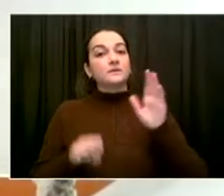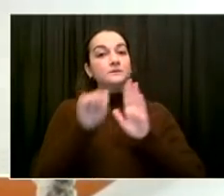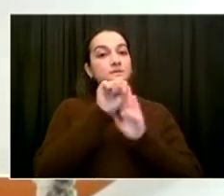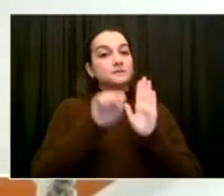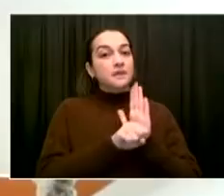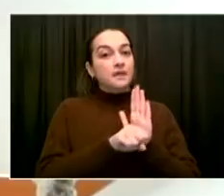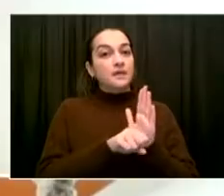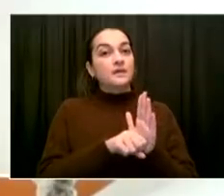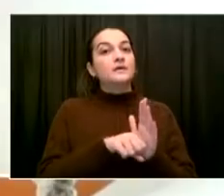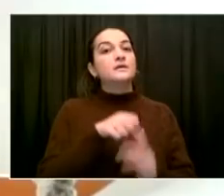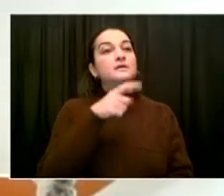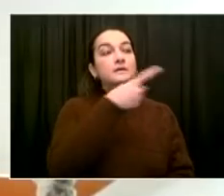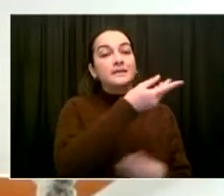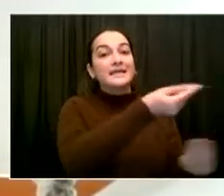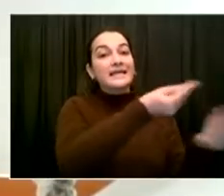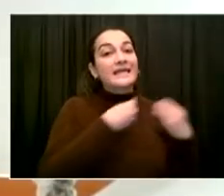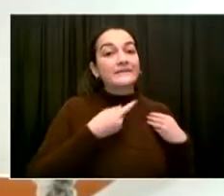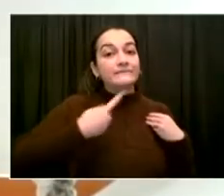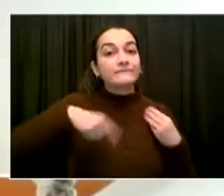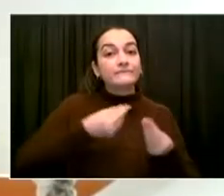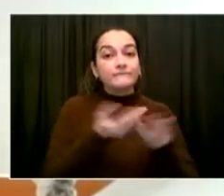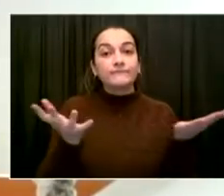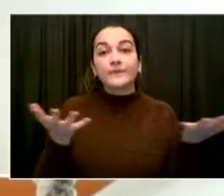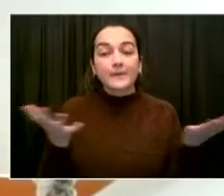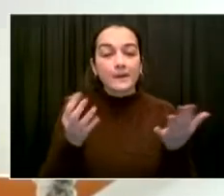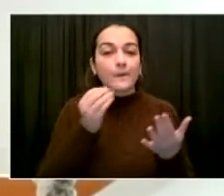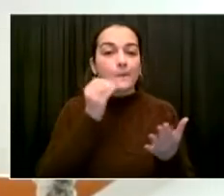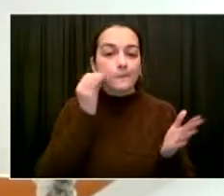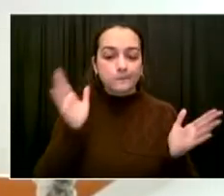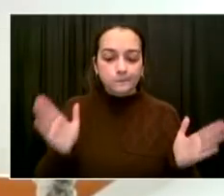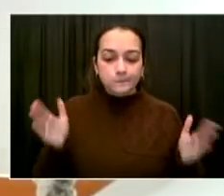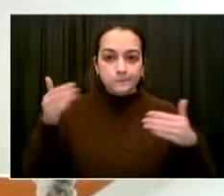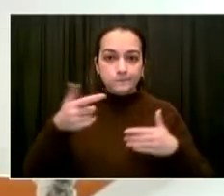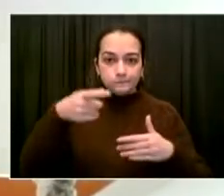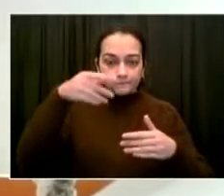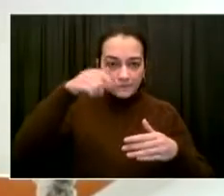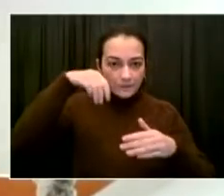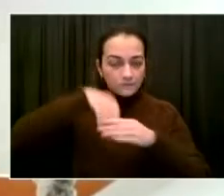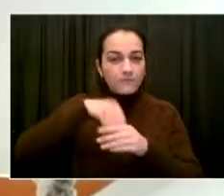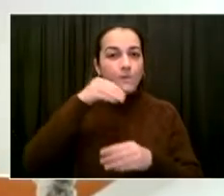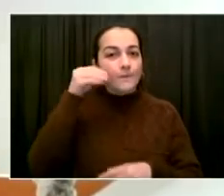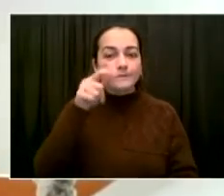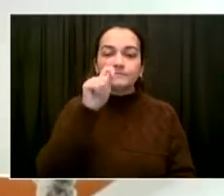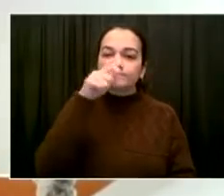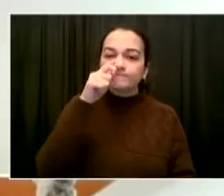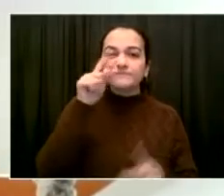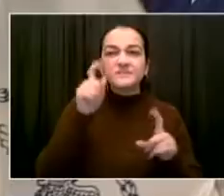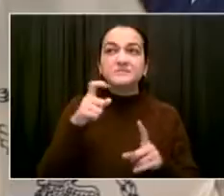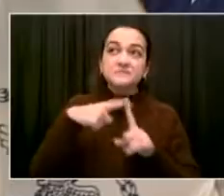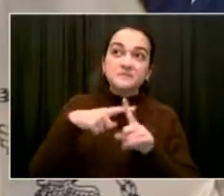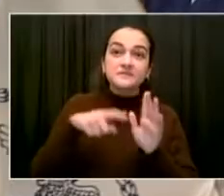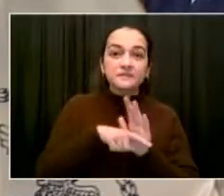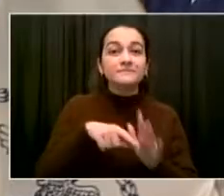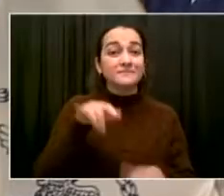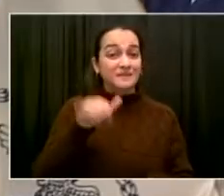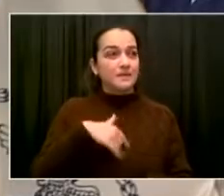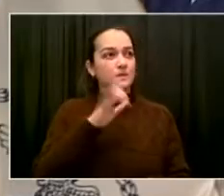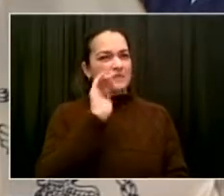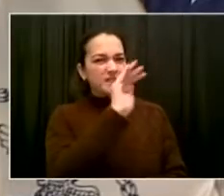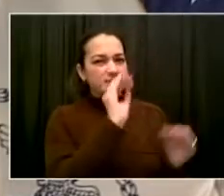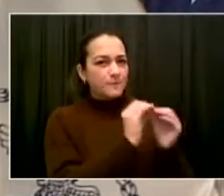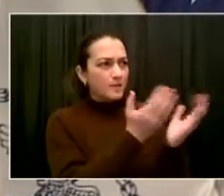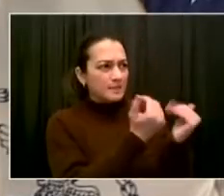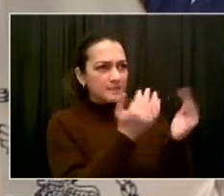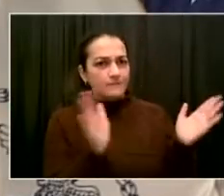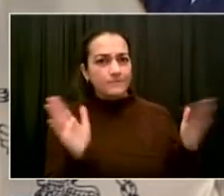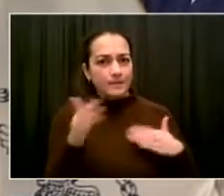across New York City. So we're going to continue those regular conversations and move full steam ahead with everything the mayor said. Thank you. Go ahead. The next is